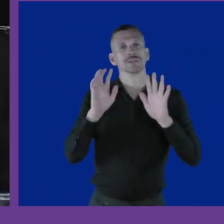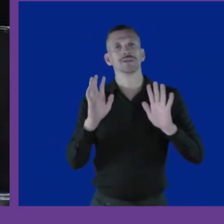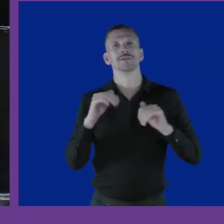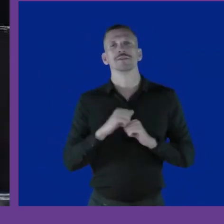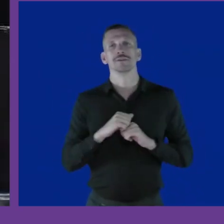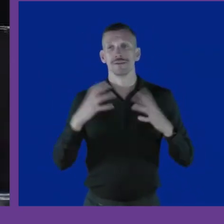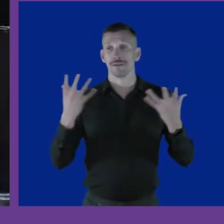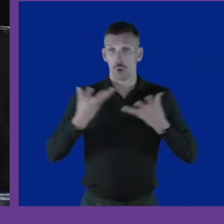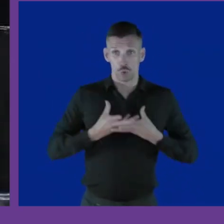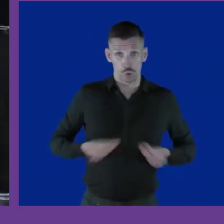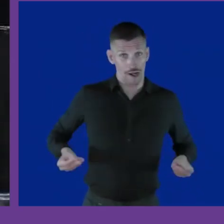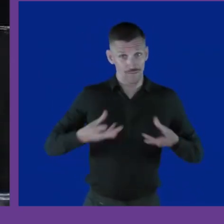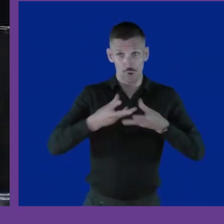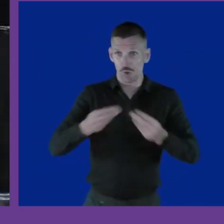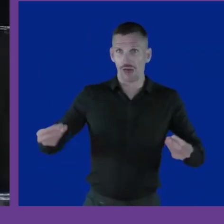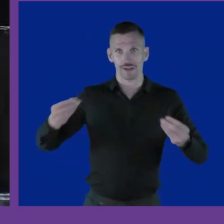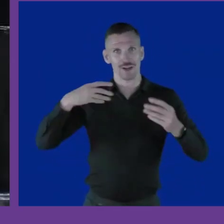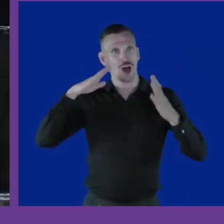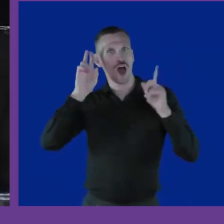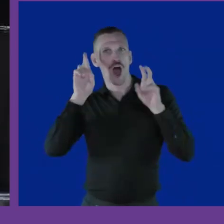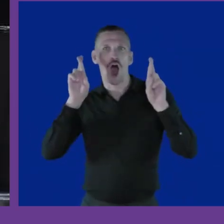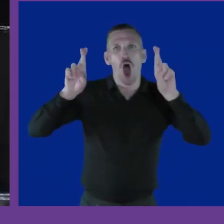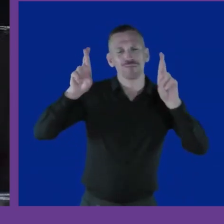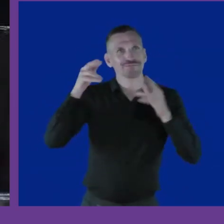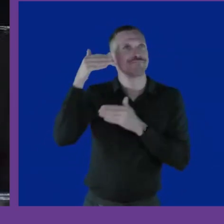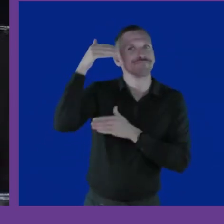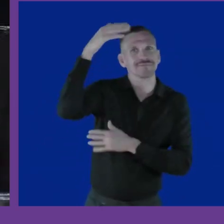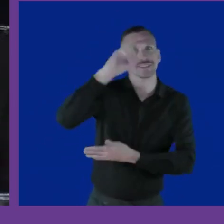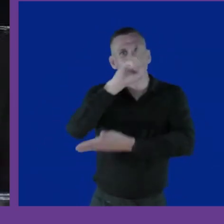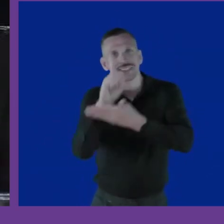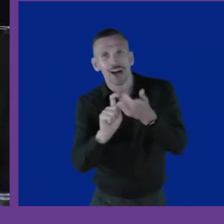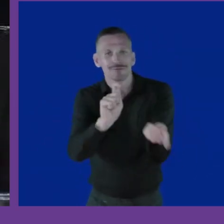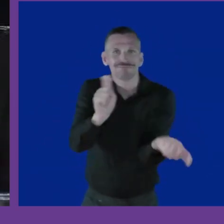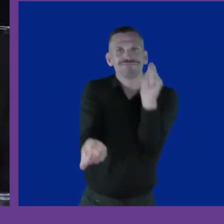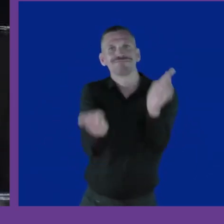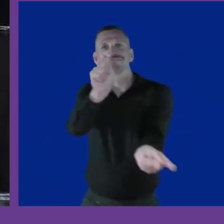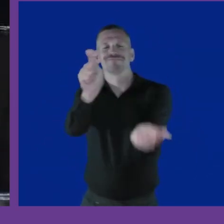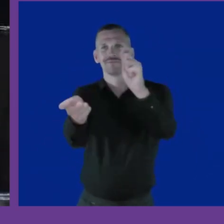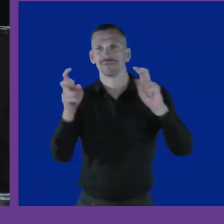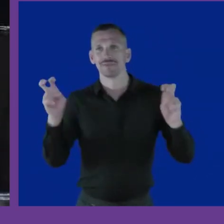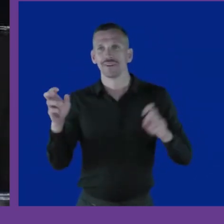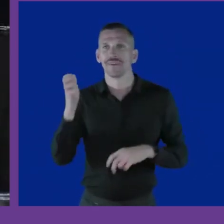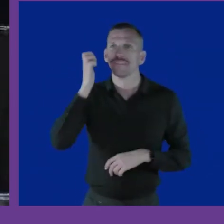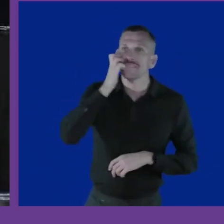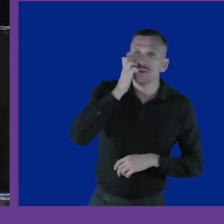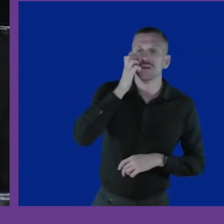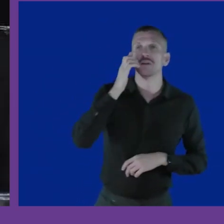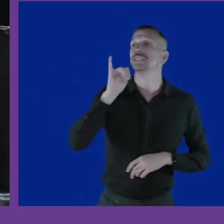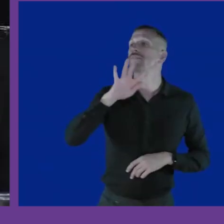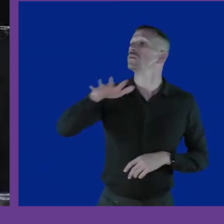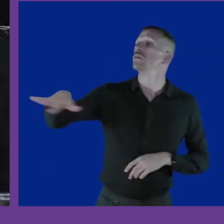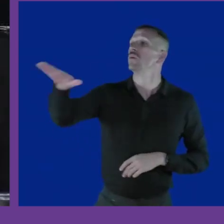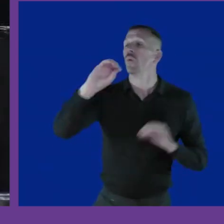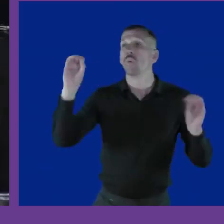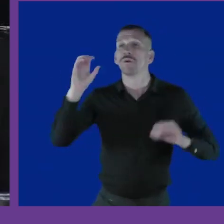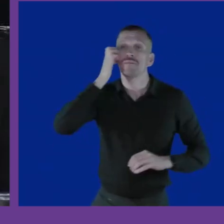solutions as universally as possible. So somebody who does not have a smartphone comes to